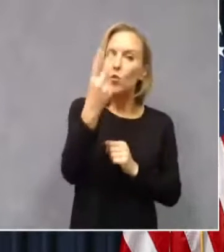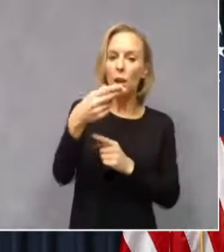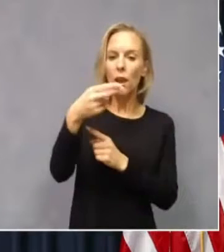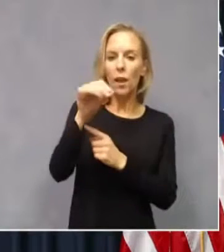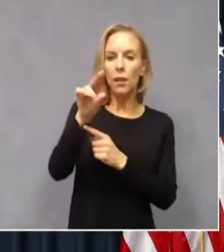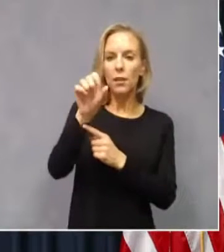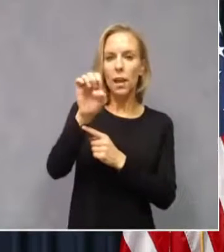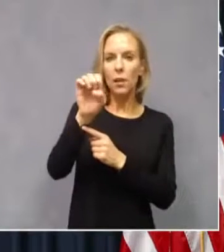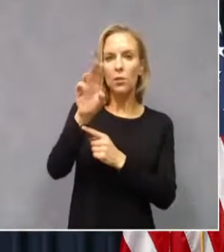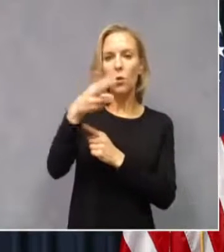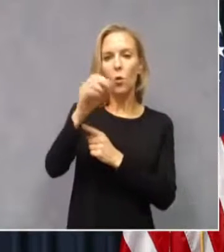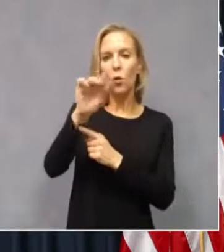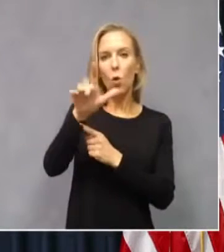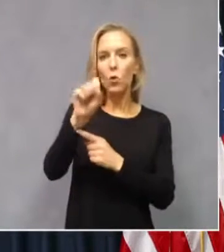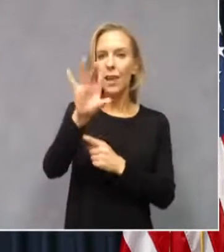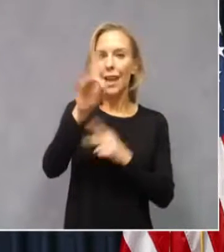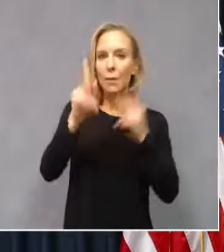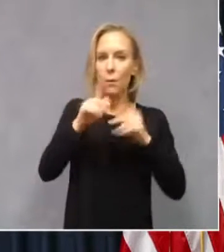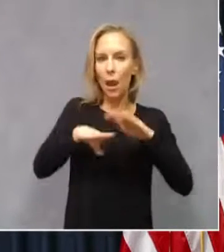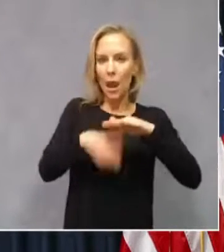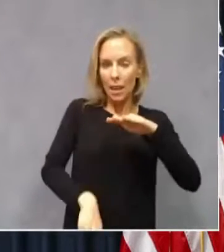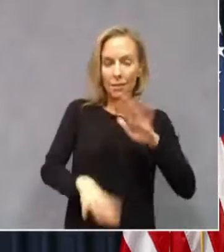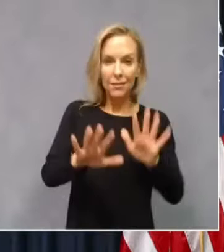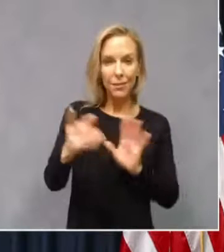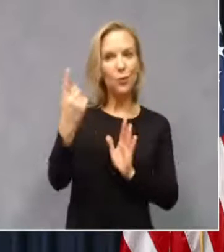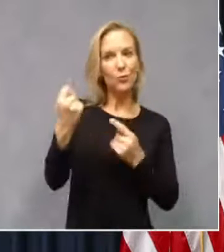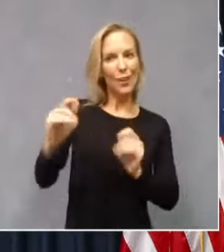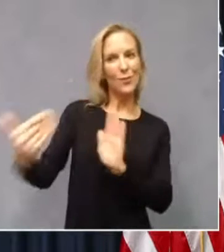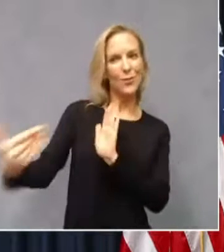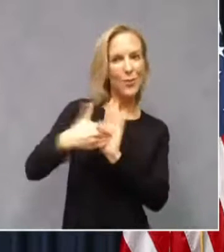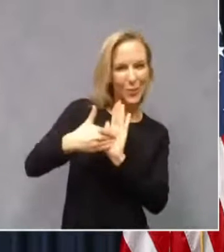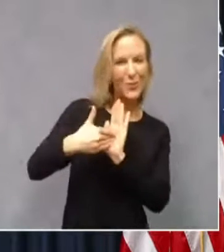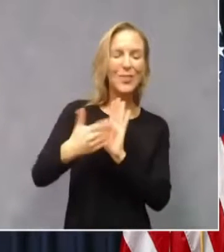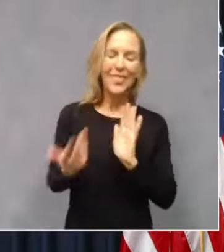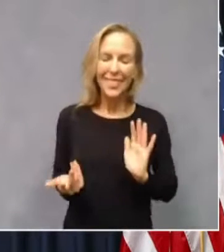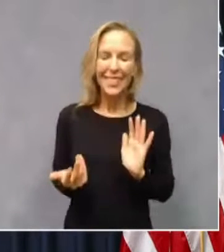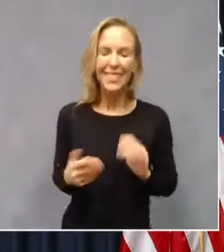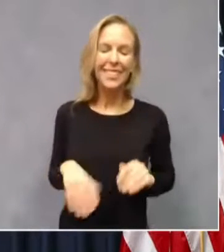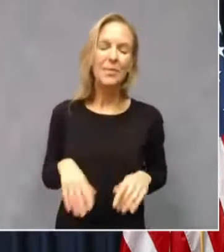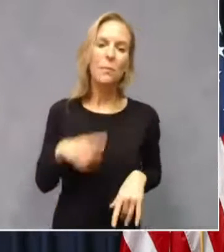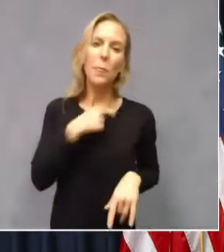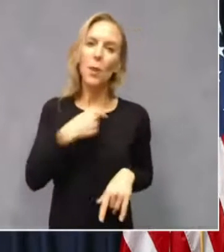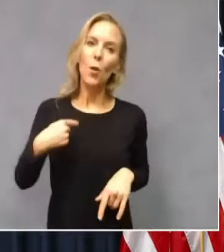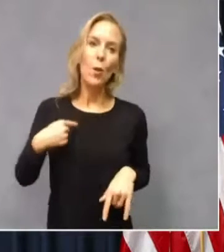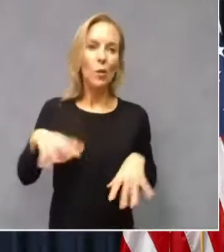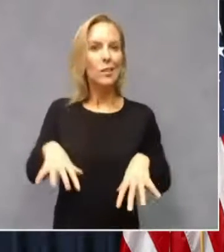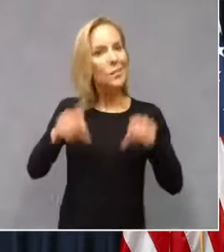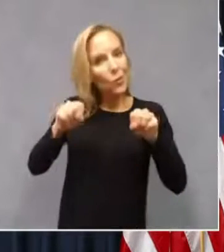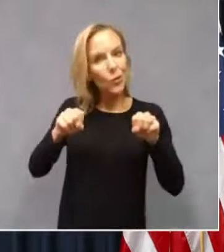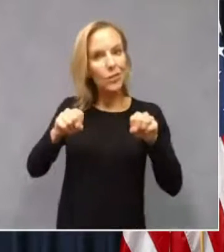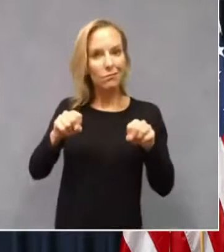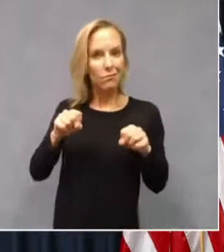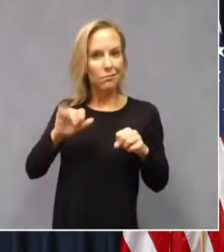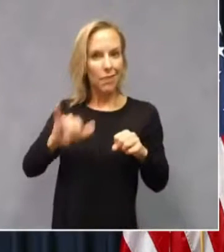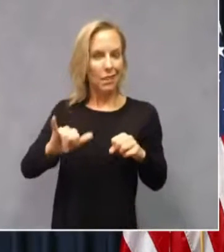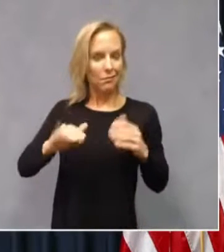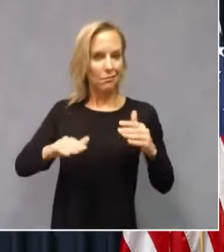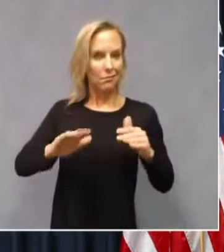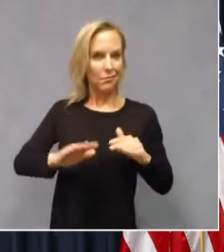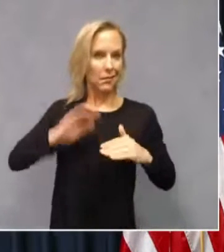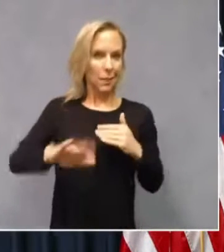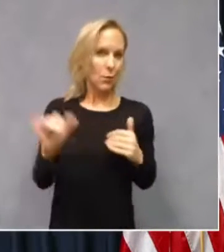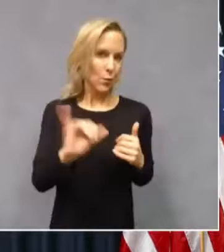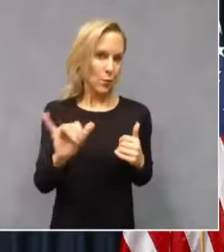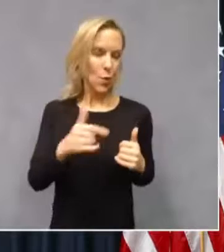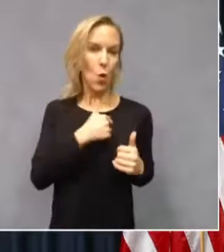people or less. Got sued over it, won thus far. But we took that step as well. But when you are going to take a swing at a virus, you